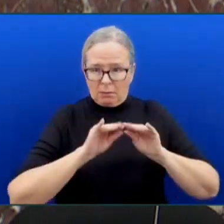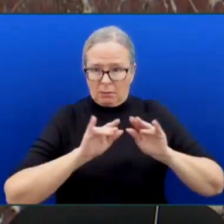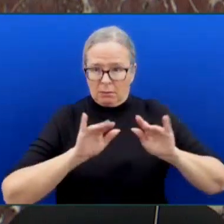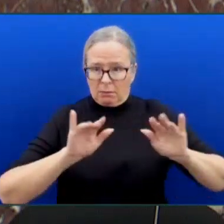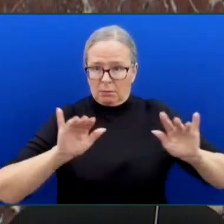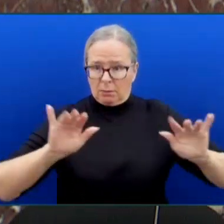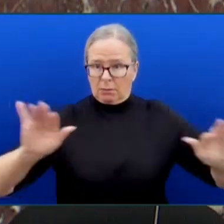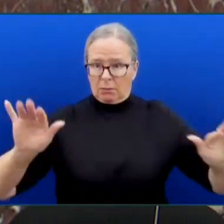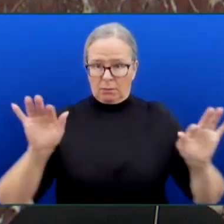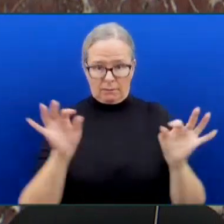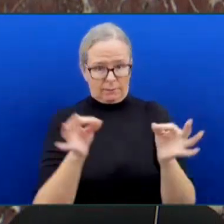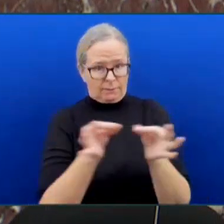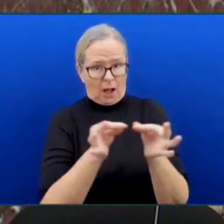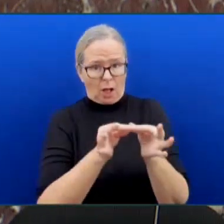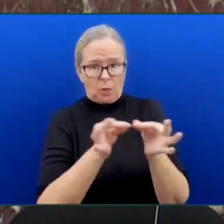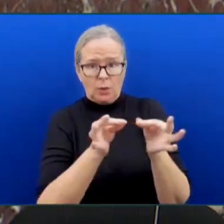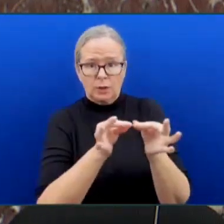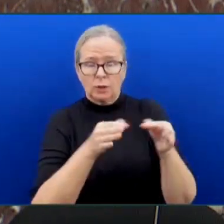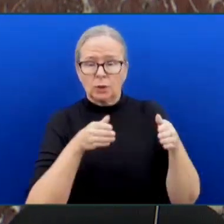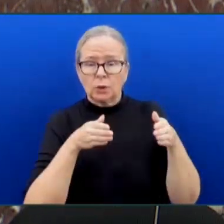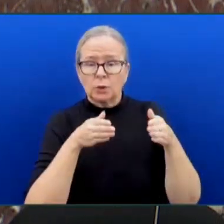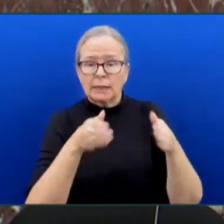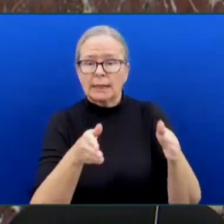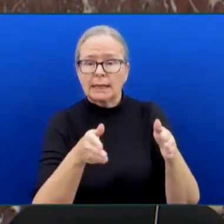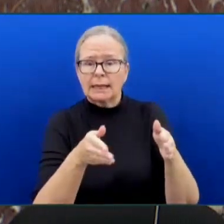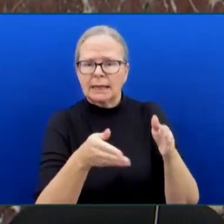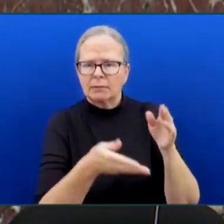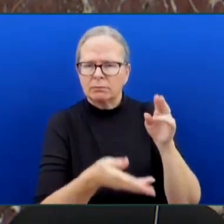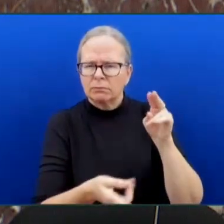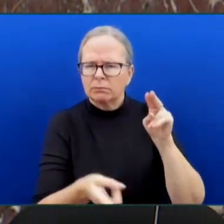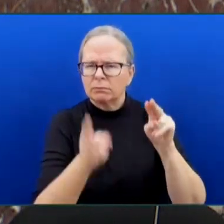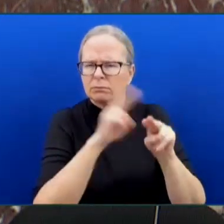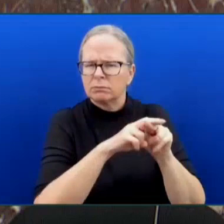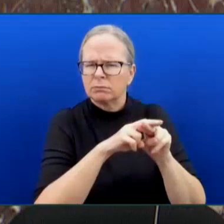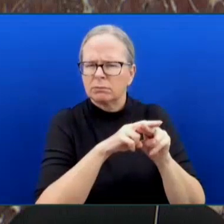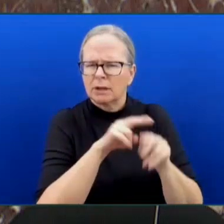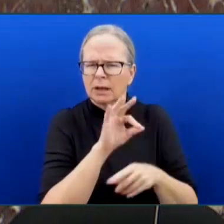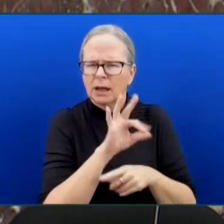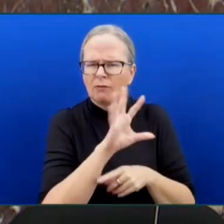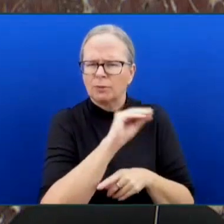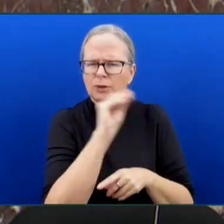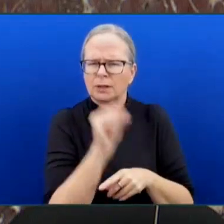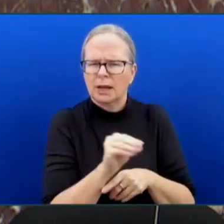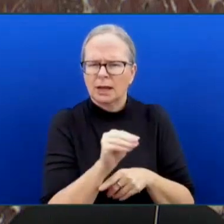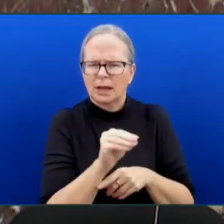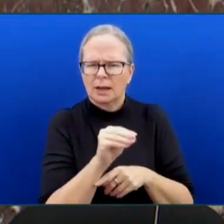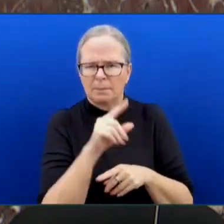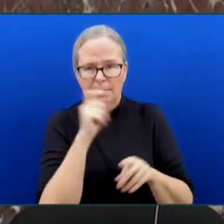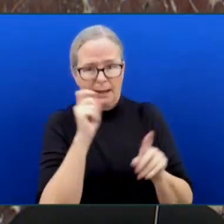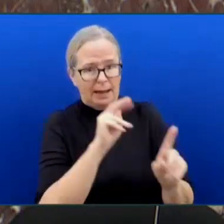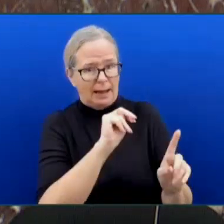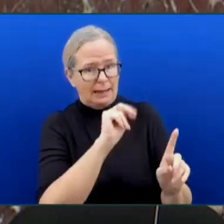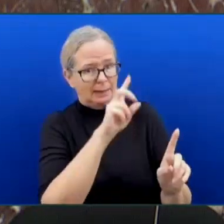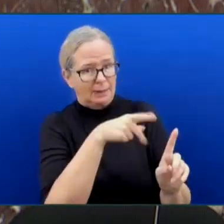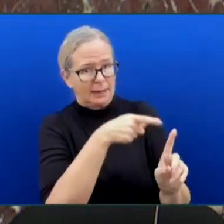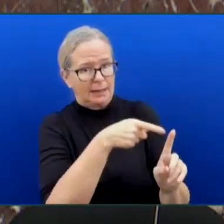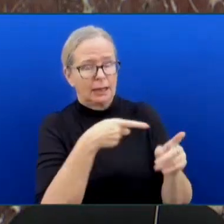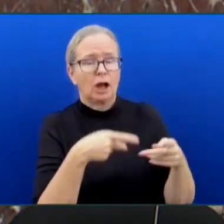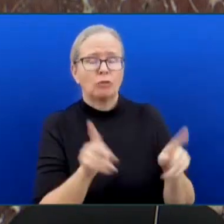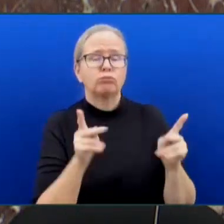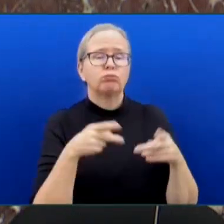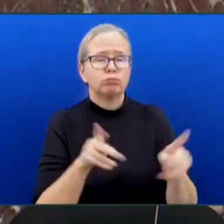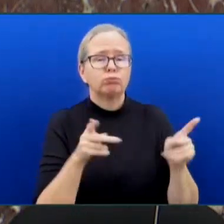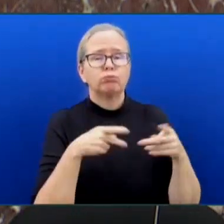is a direct result of the NDP government flooding the market. And these cheap drugs are promoted to teenagers